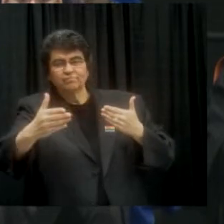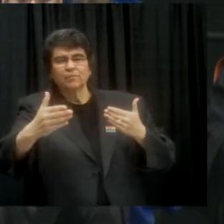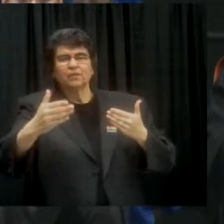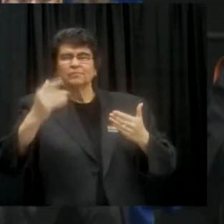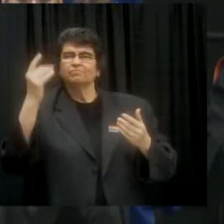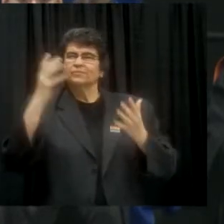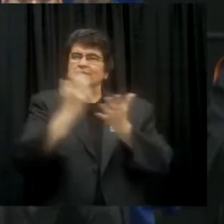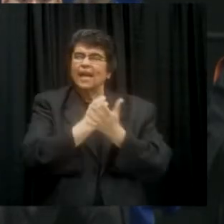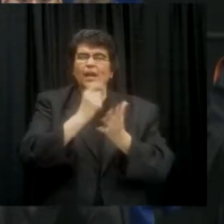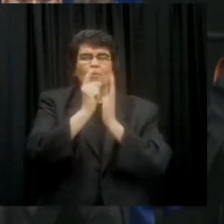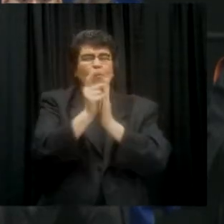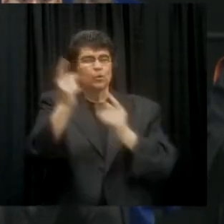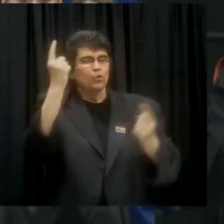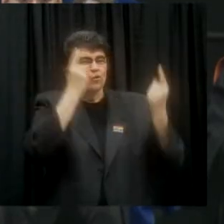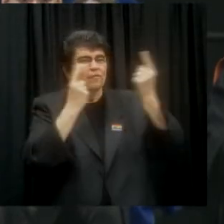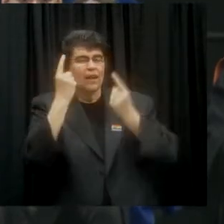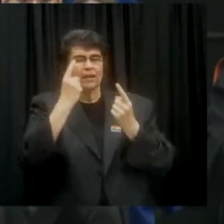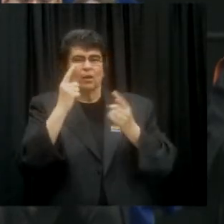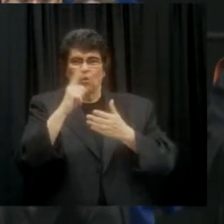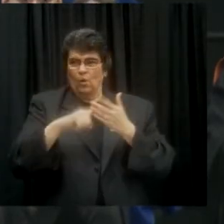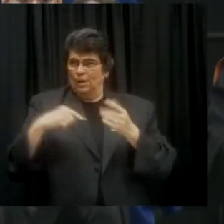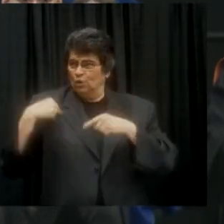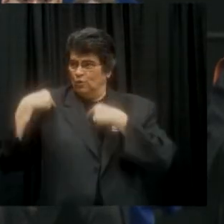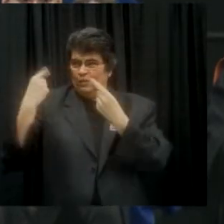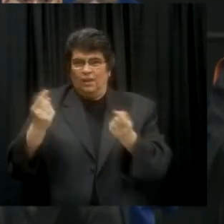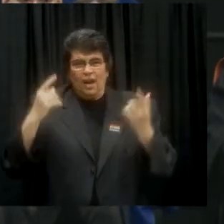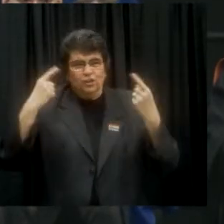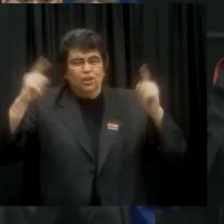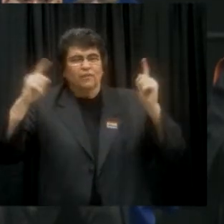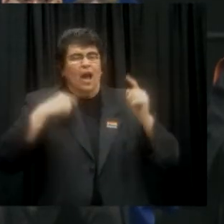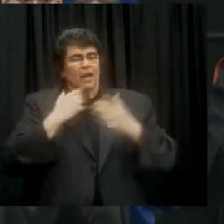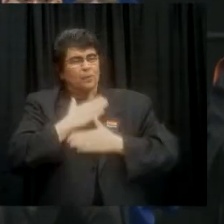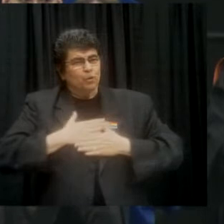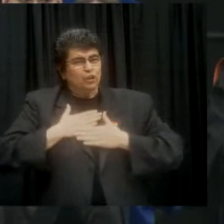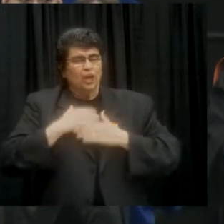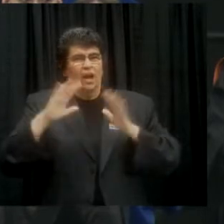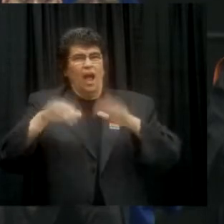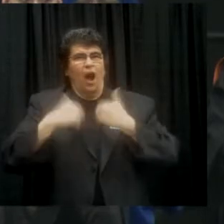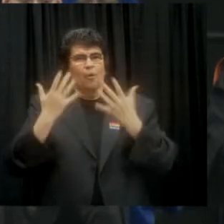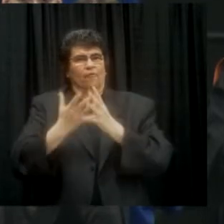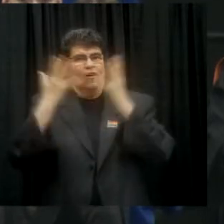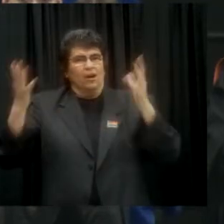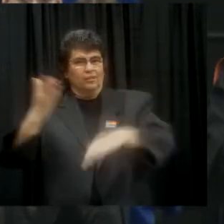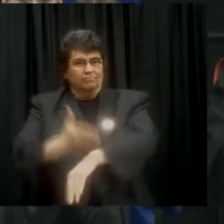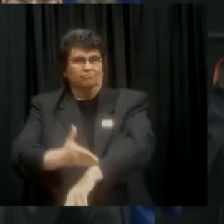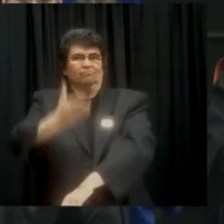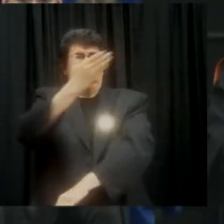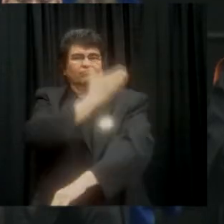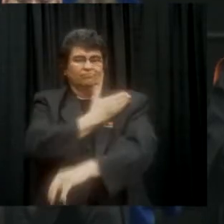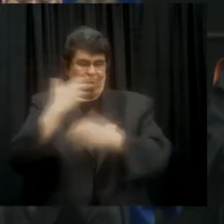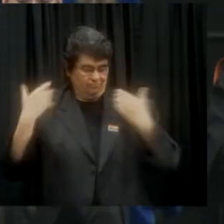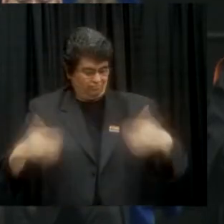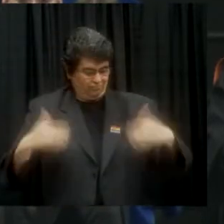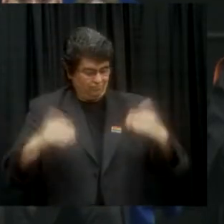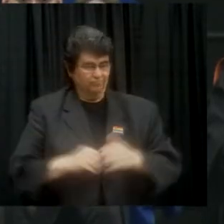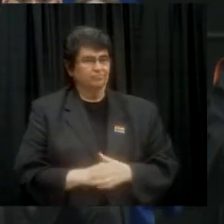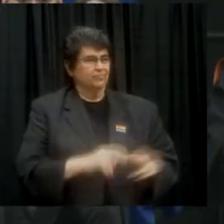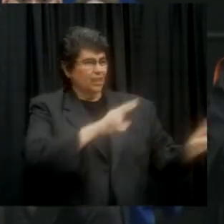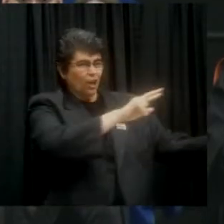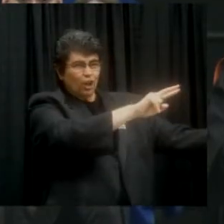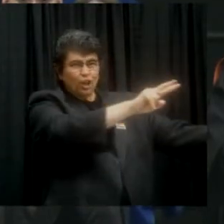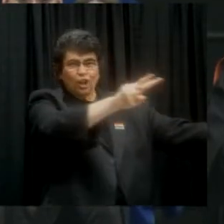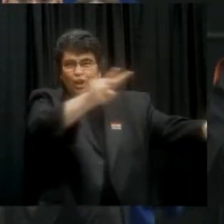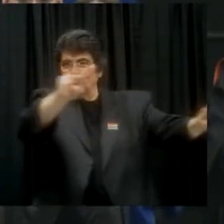on everything that you have achieved and appreciate just how far you have all come. Look